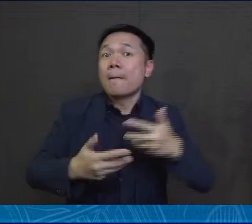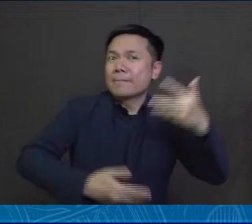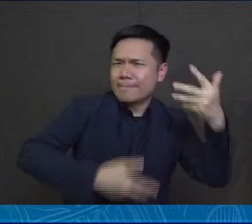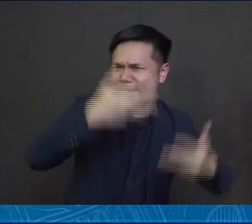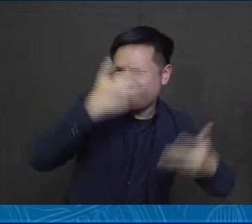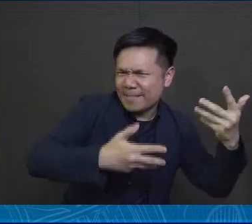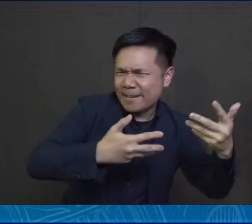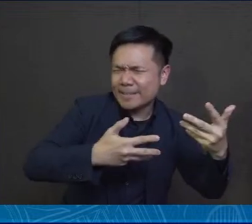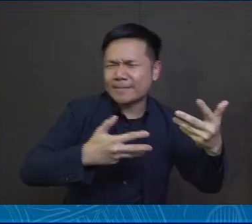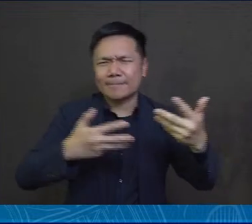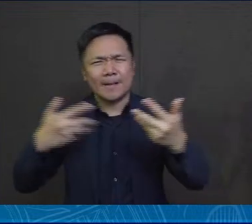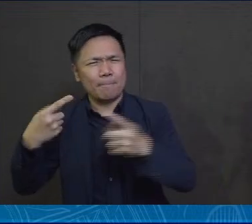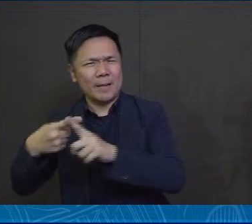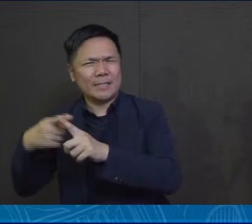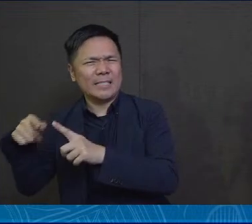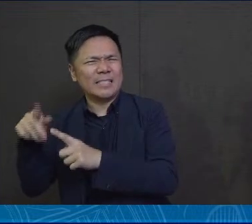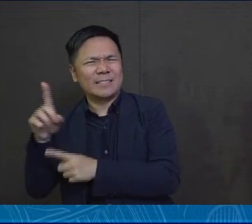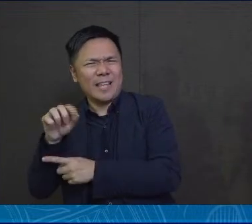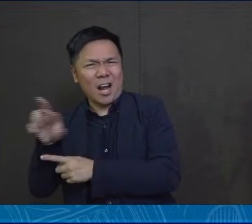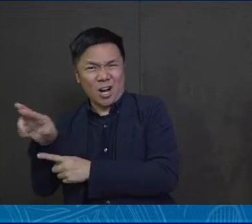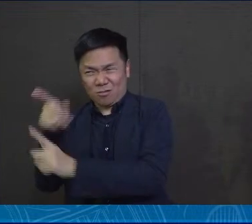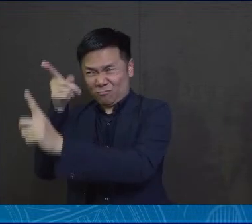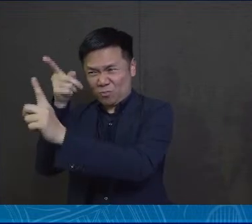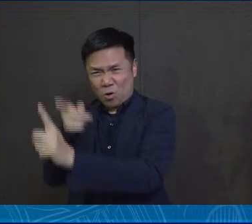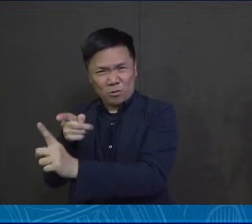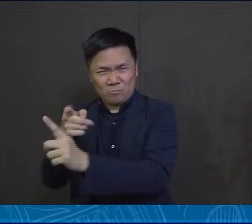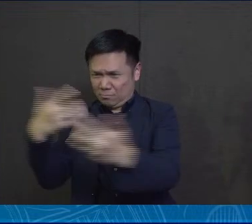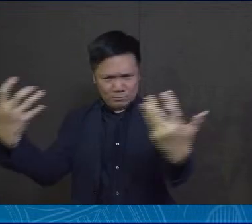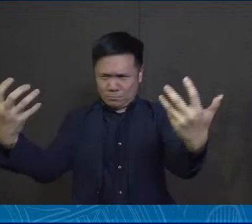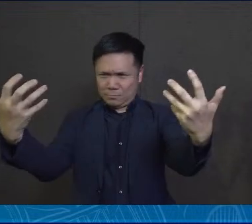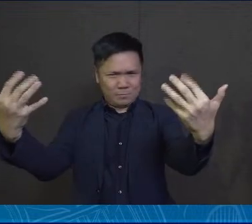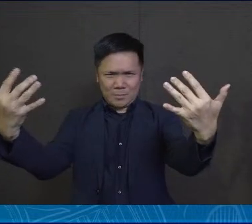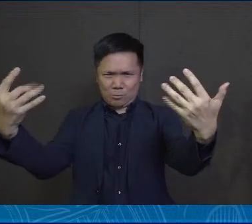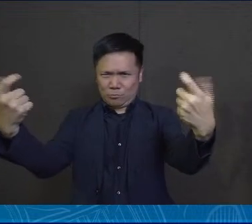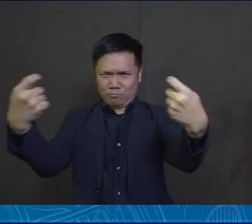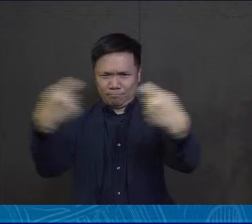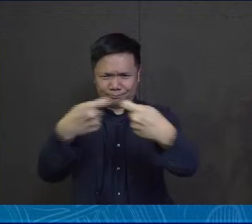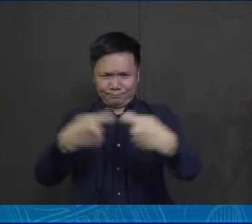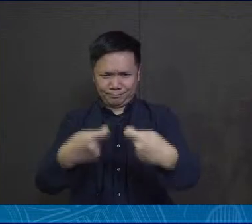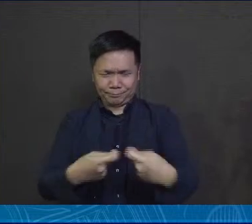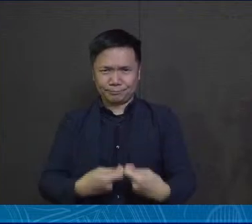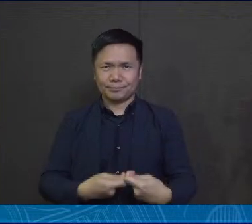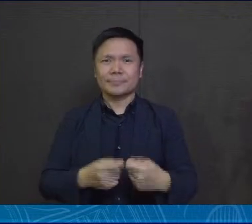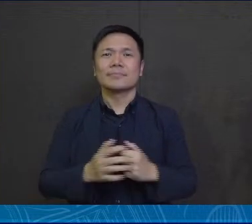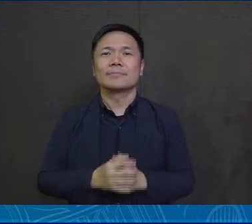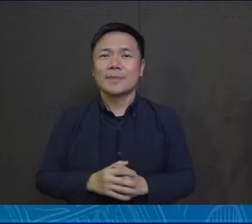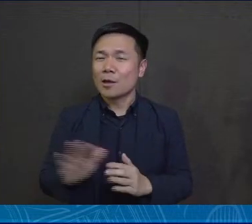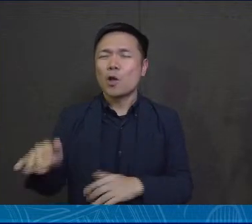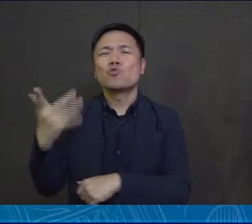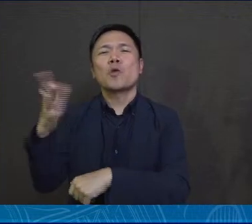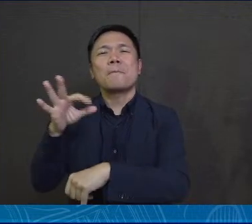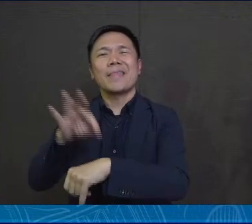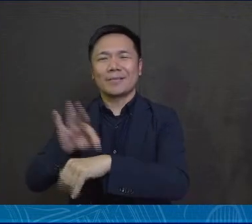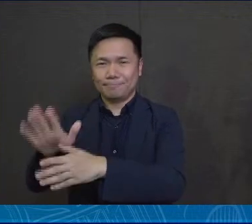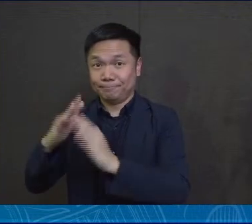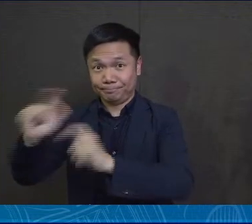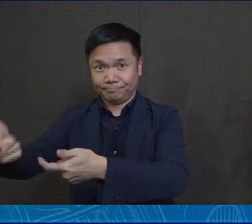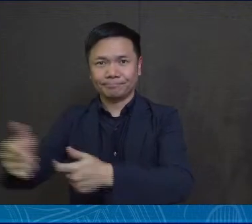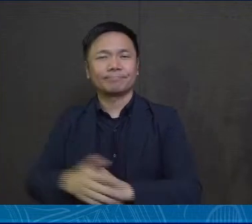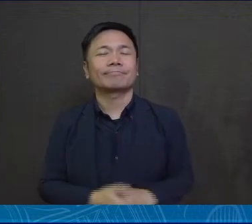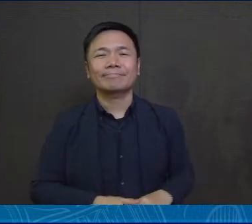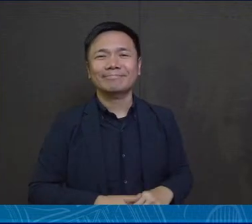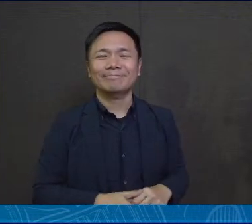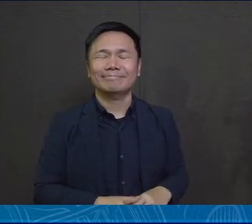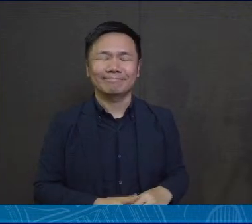with DRR goals? Sir, you have 3 minutes. Thank you very much, and good afternoon